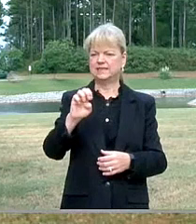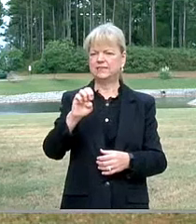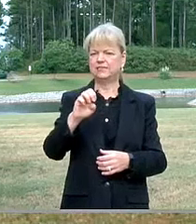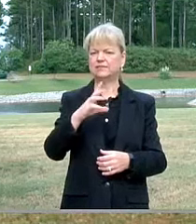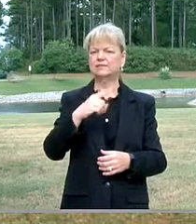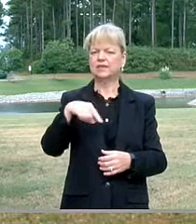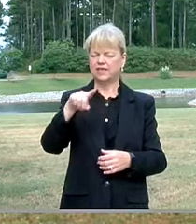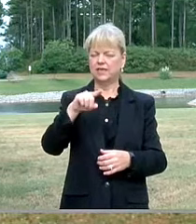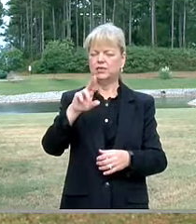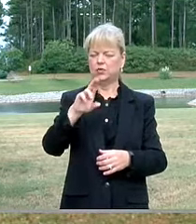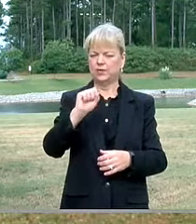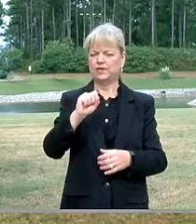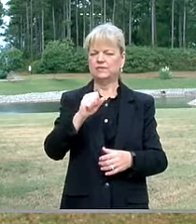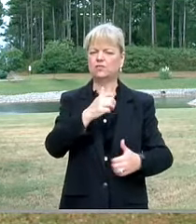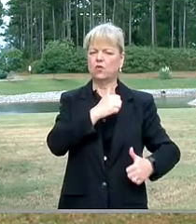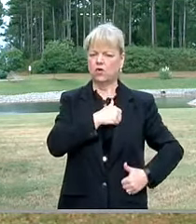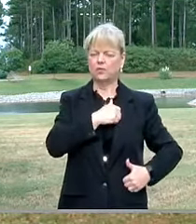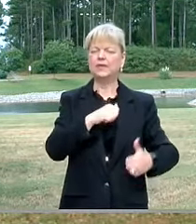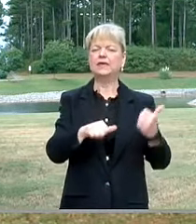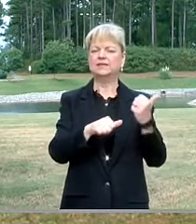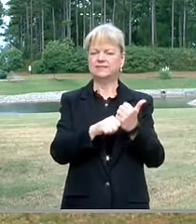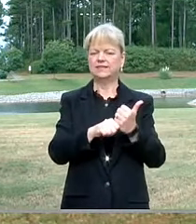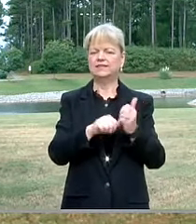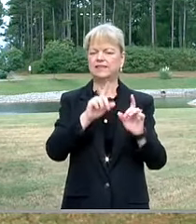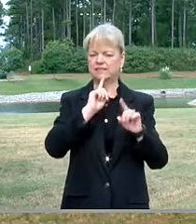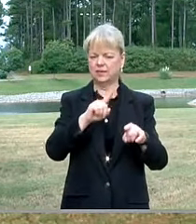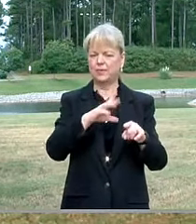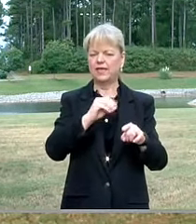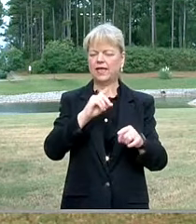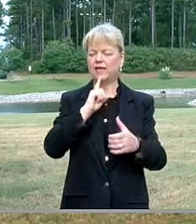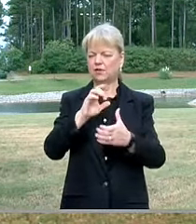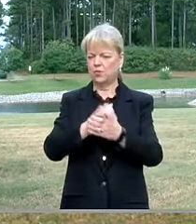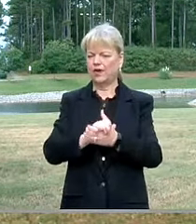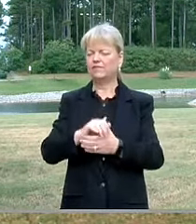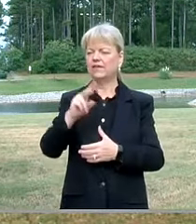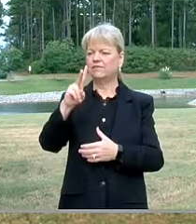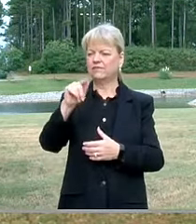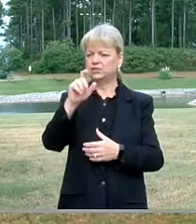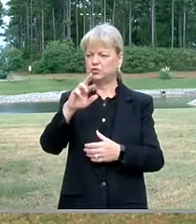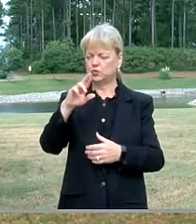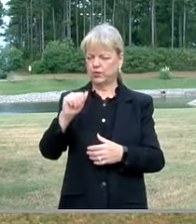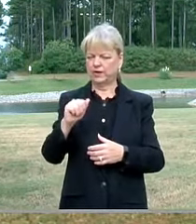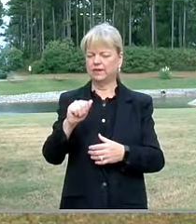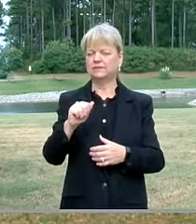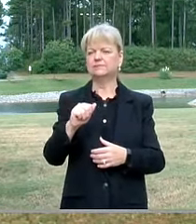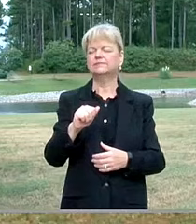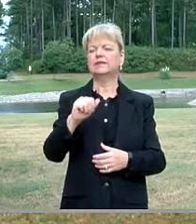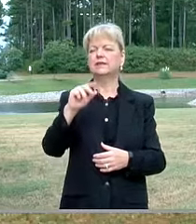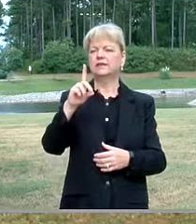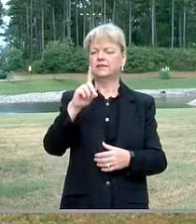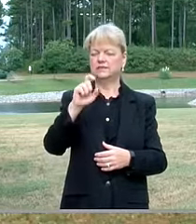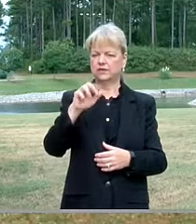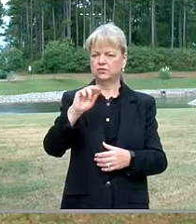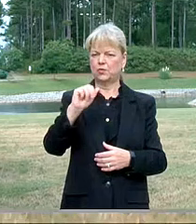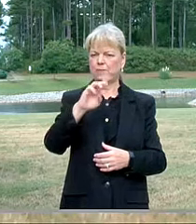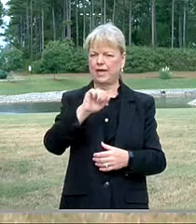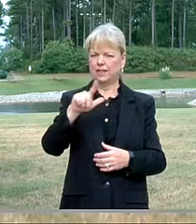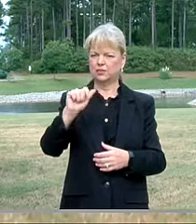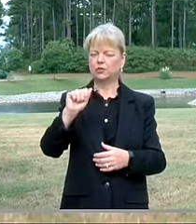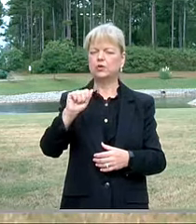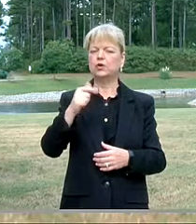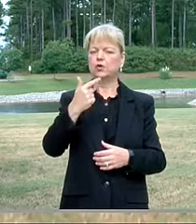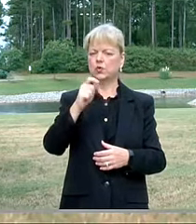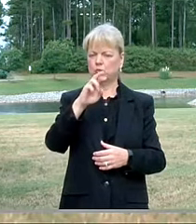Sergeant Major, U.S. Army Security Assistance Command, and his spouse, Victoria. Dr. Myra Gray, Deputy to the Commanding